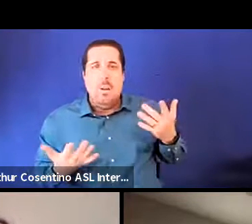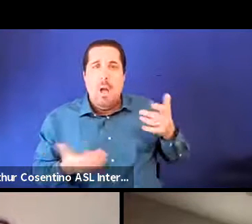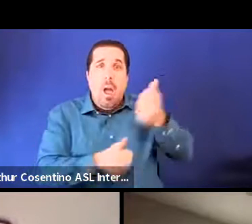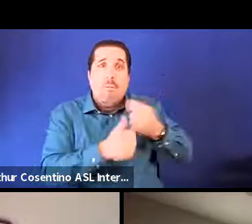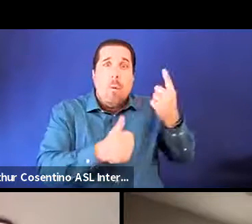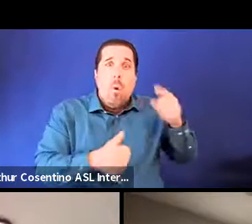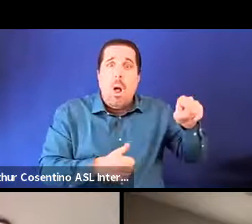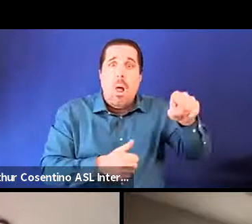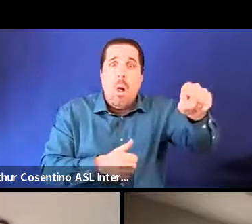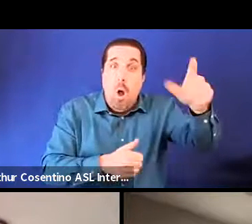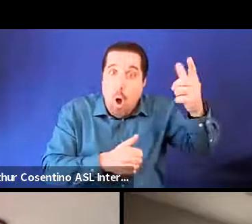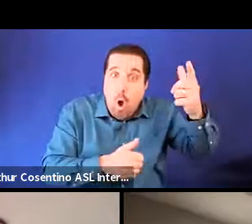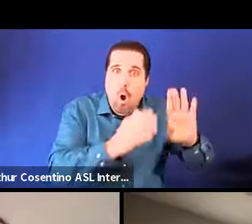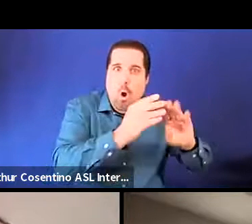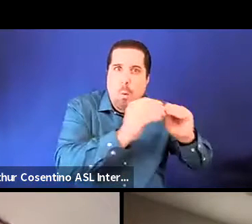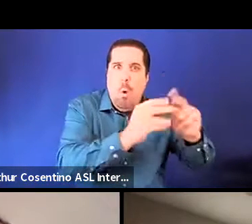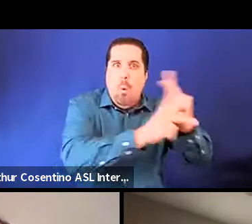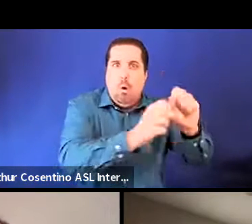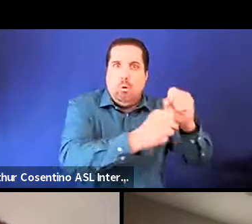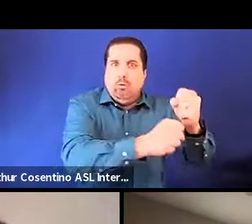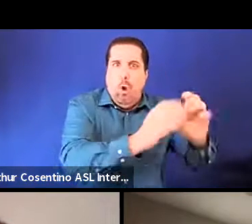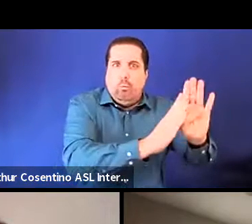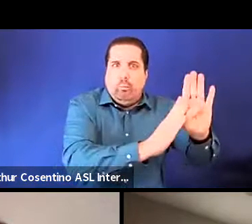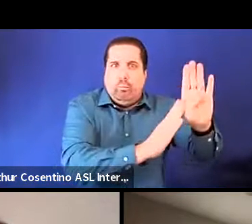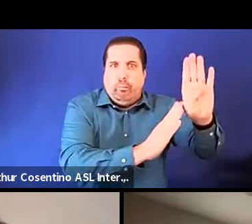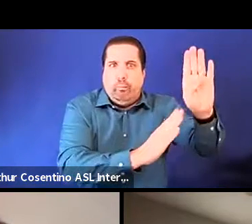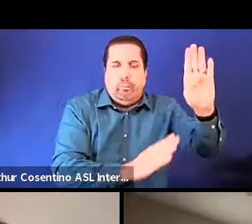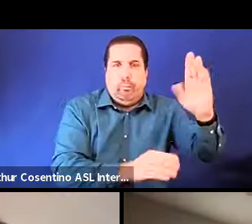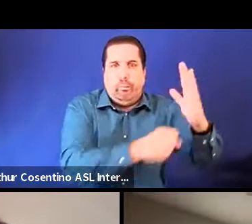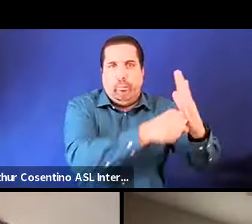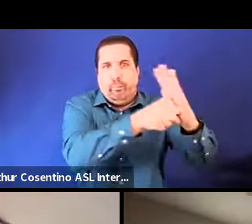to get stronger because we have to be the ones to push back because we're the ones